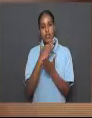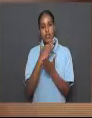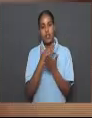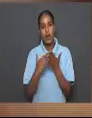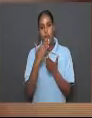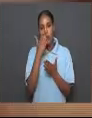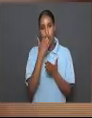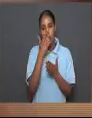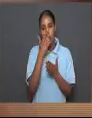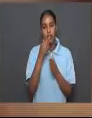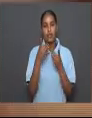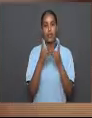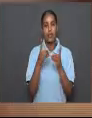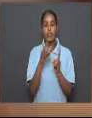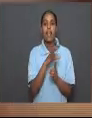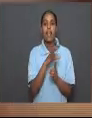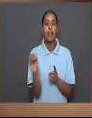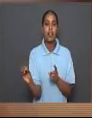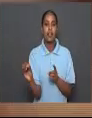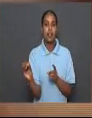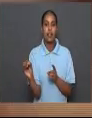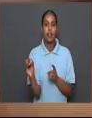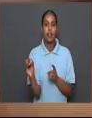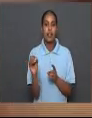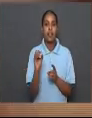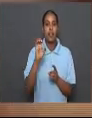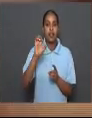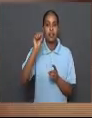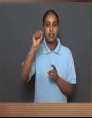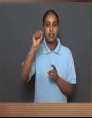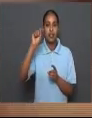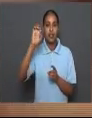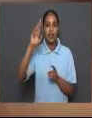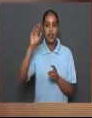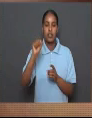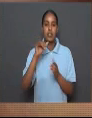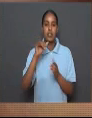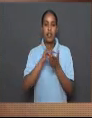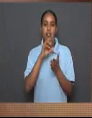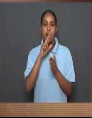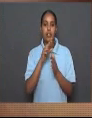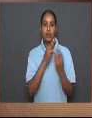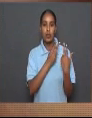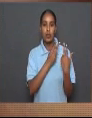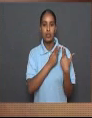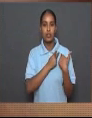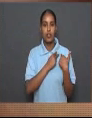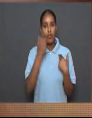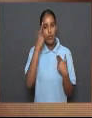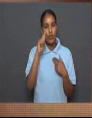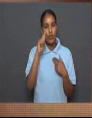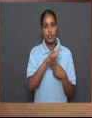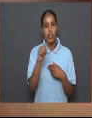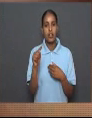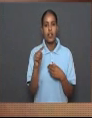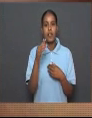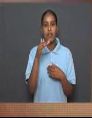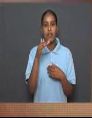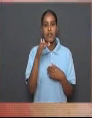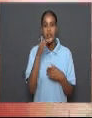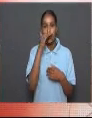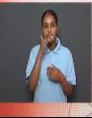common fruits and the esters that are responsible for their flavors.